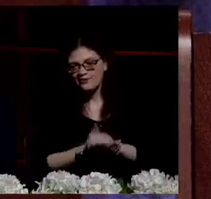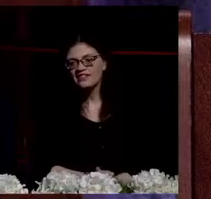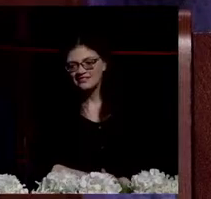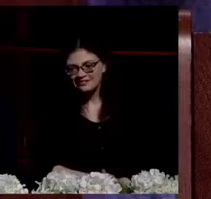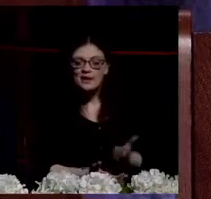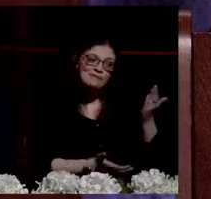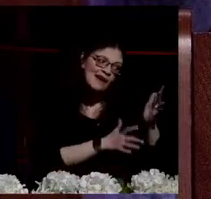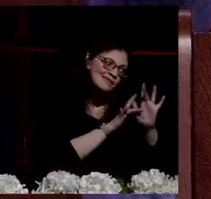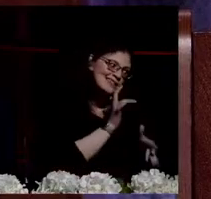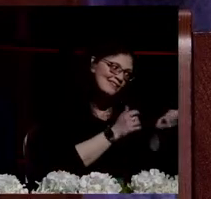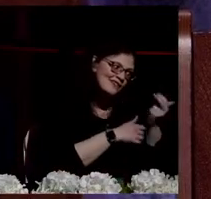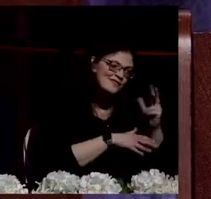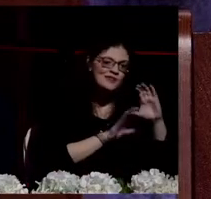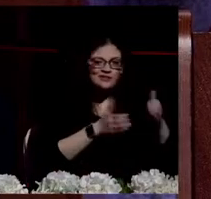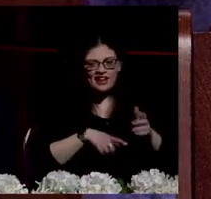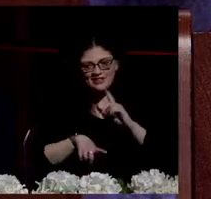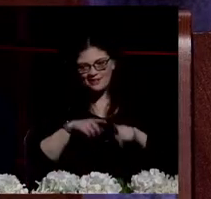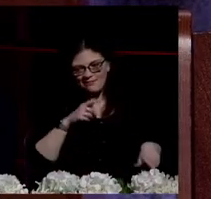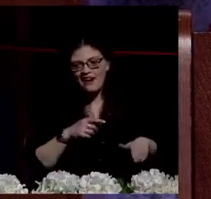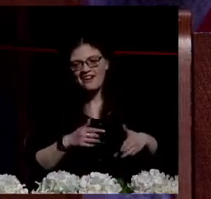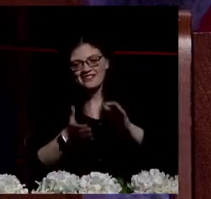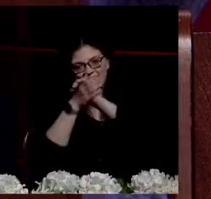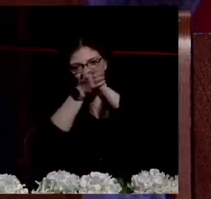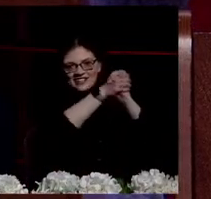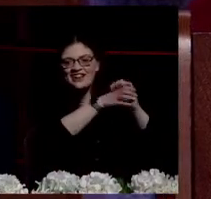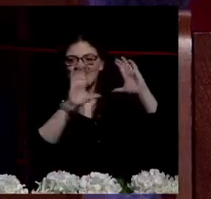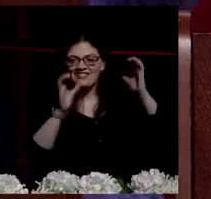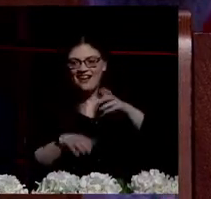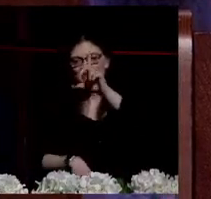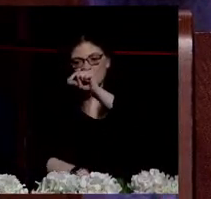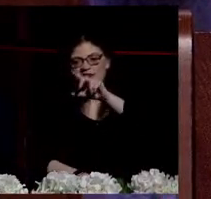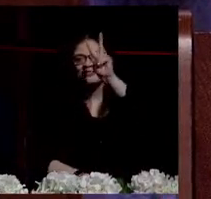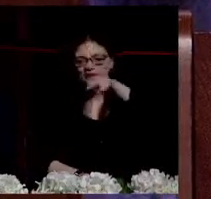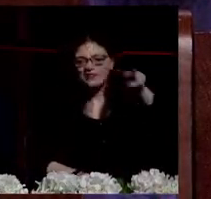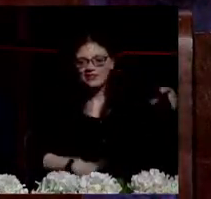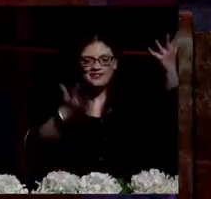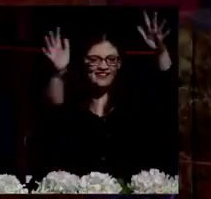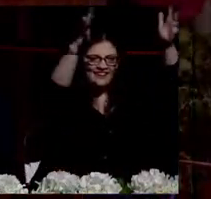We made it, guys. Congratulations, class of 2022. Thank you.